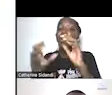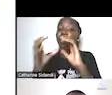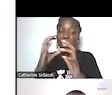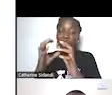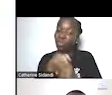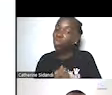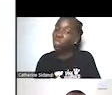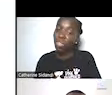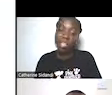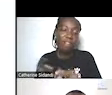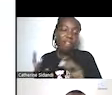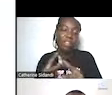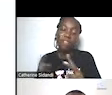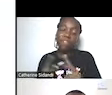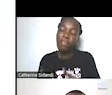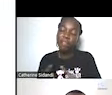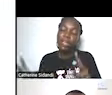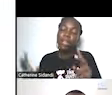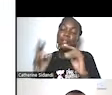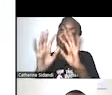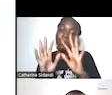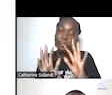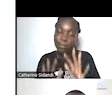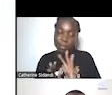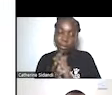when I started